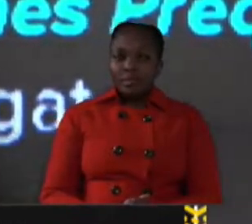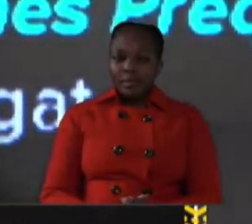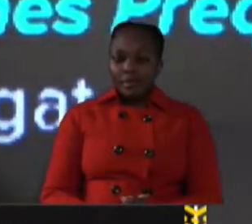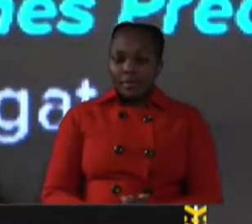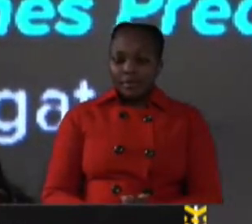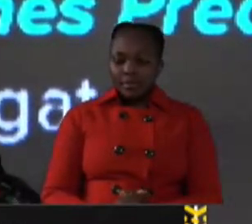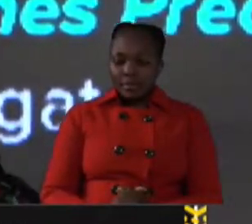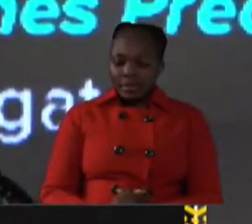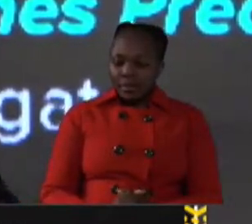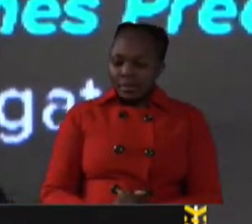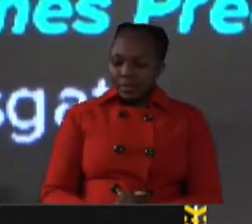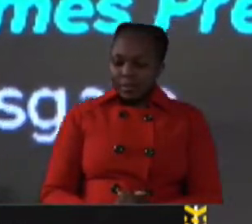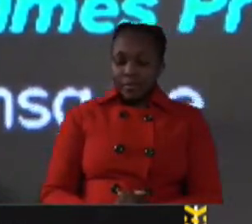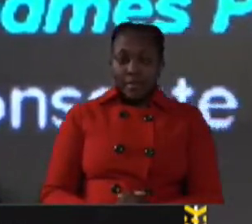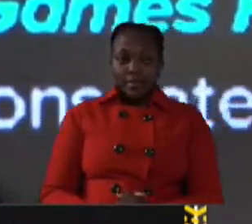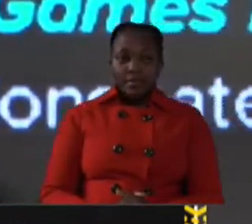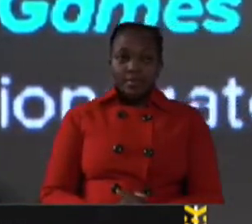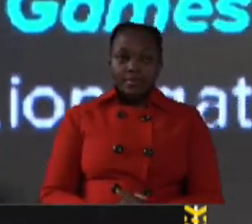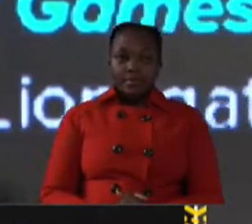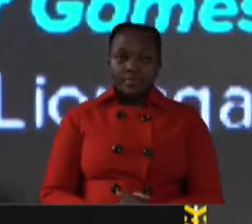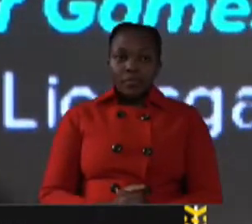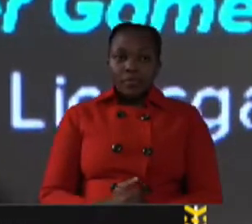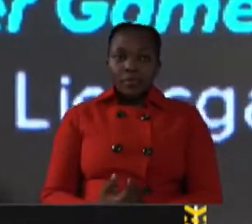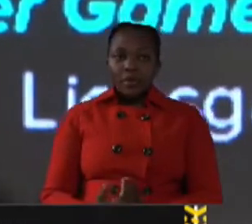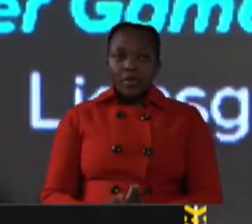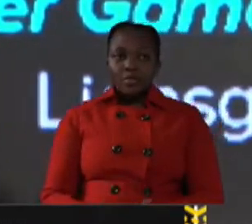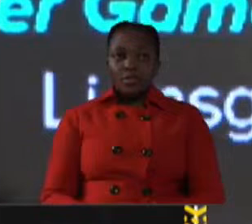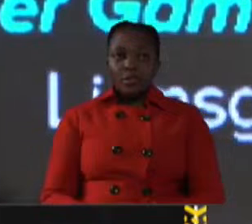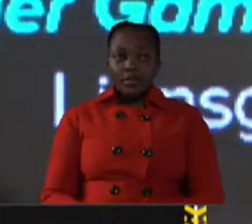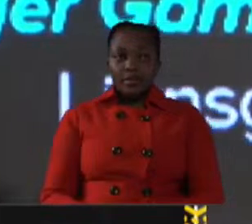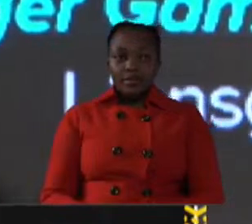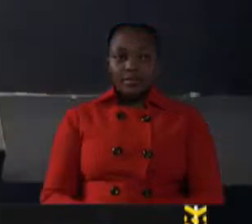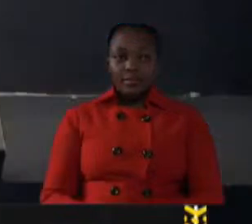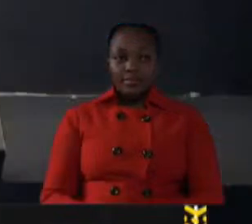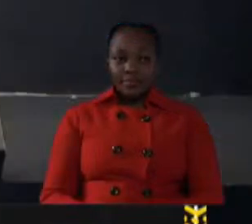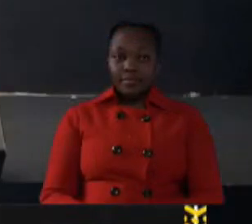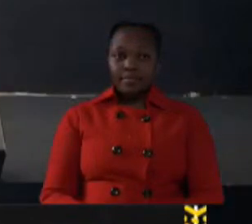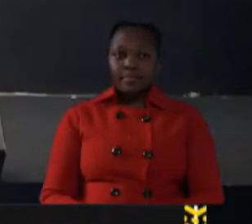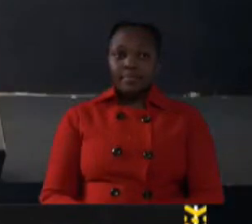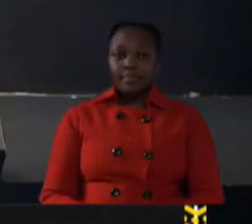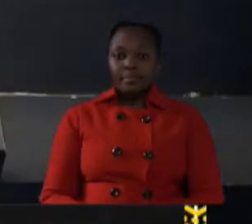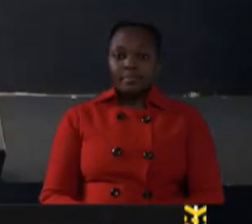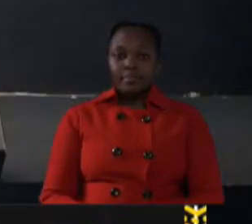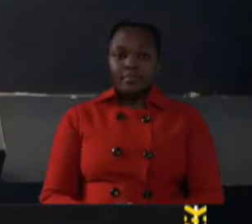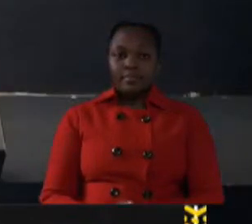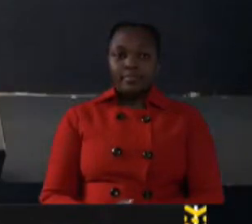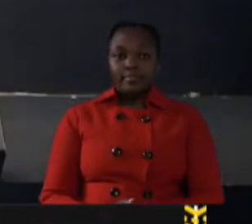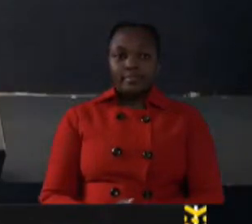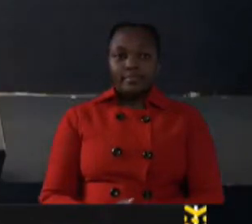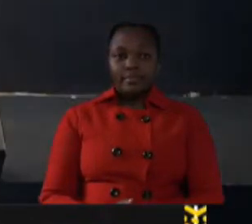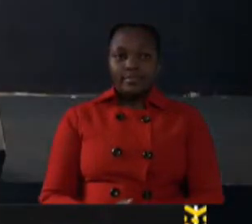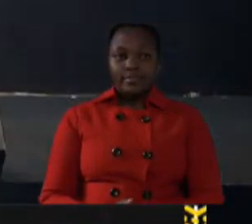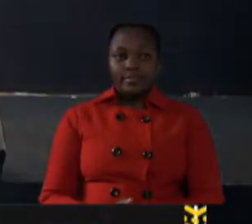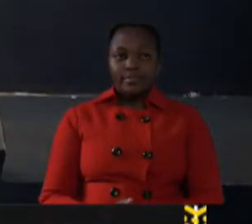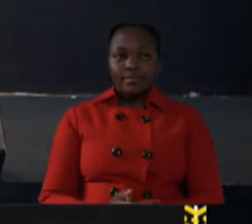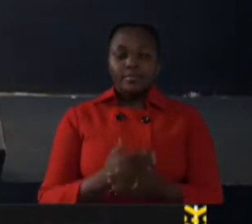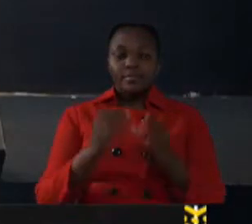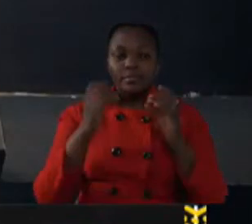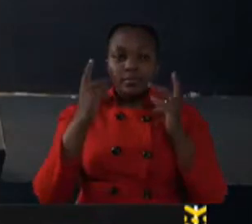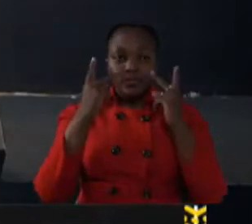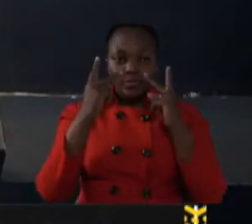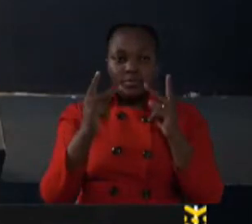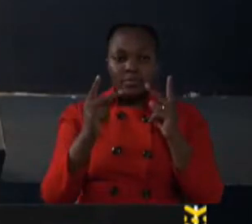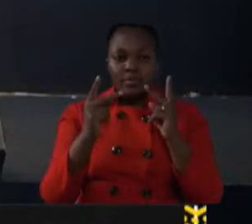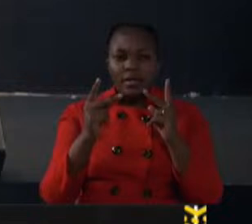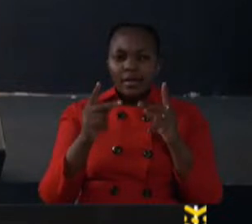we were younger, and we felt connected to that particular animation. And now they've announced that there's going to be a live action for